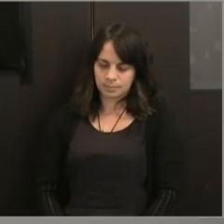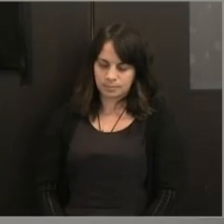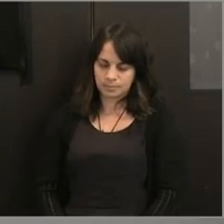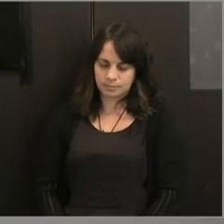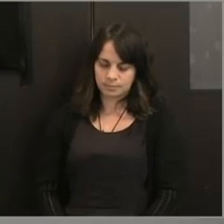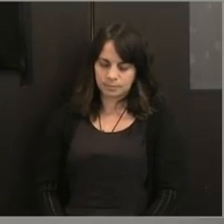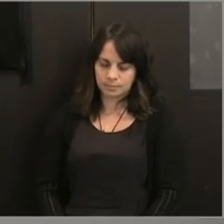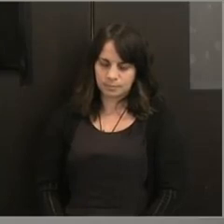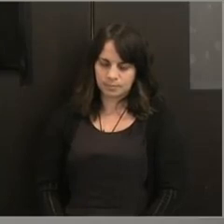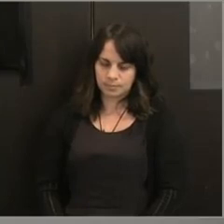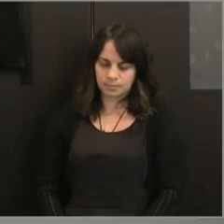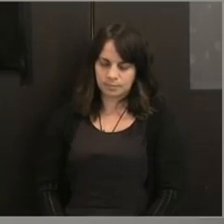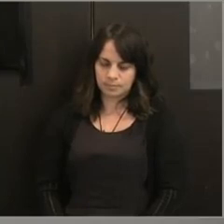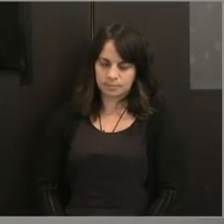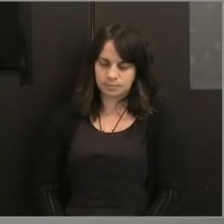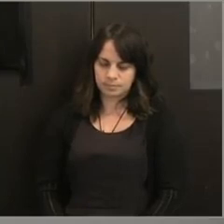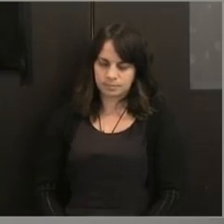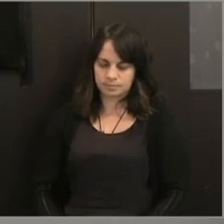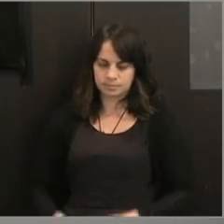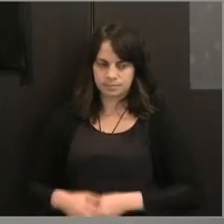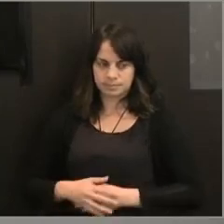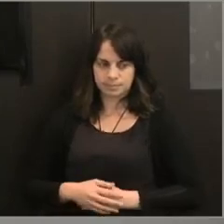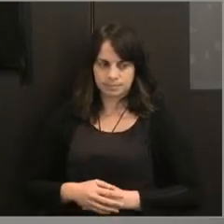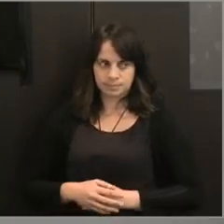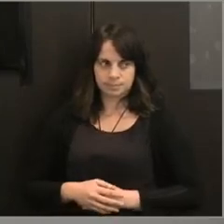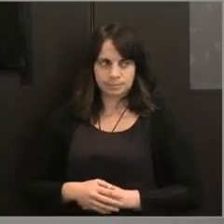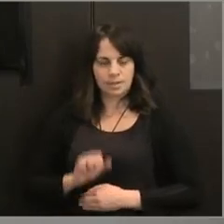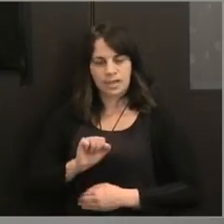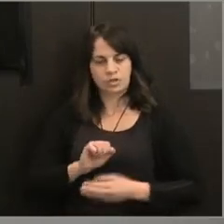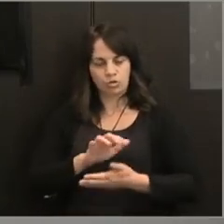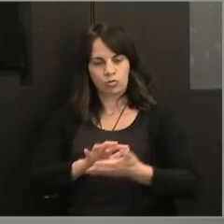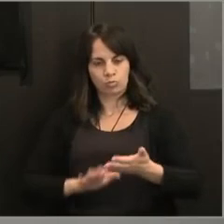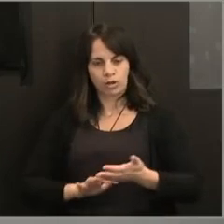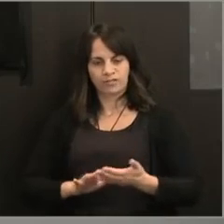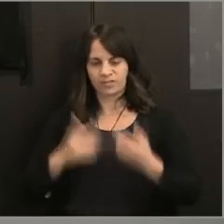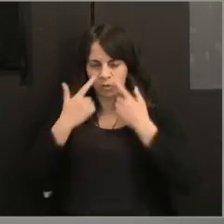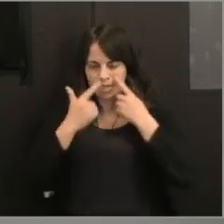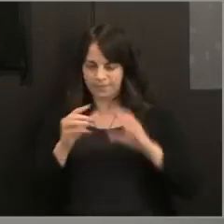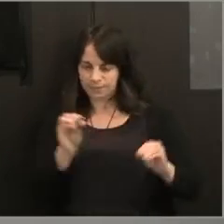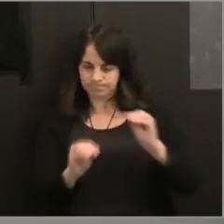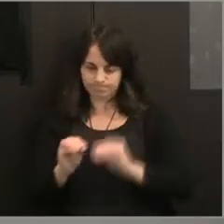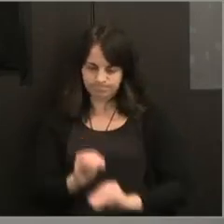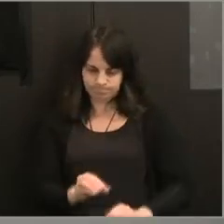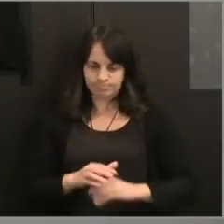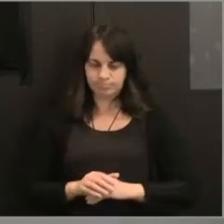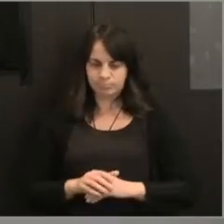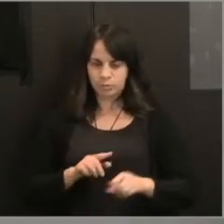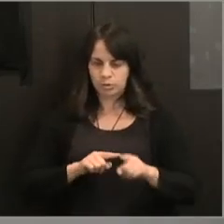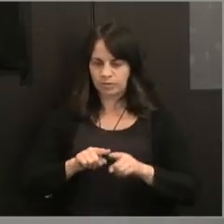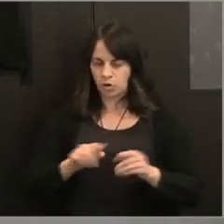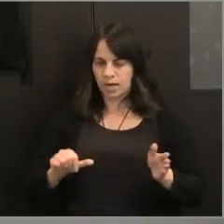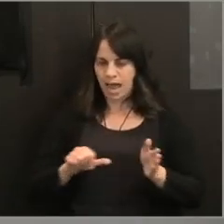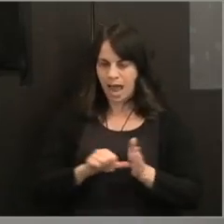I notice in your brief, which is carefully constructed, you've tried hard to limit